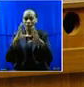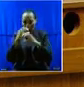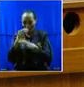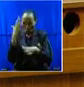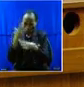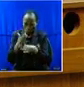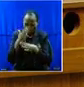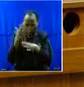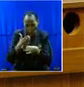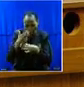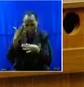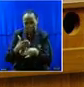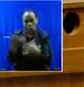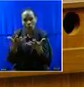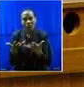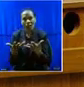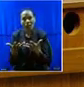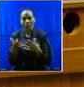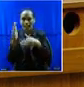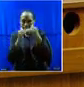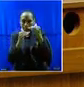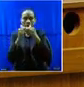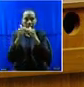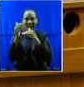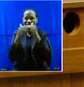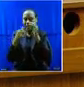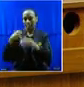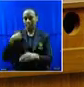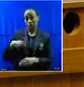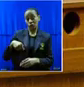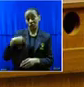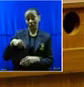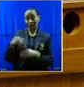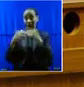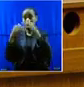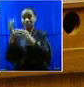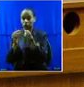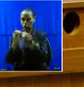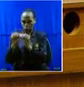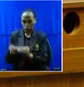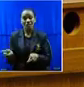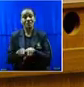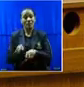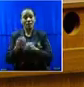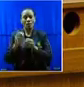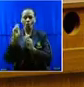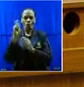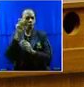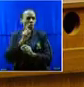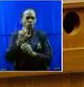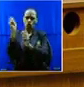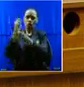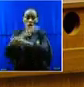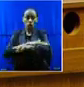labor-intensive maintenance and construction of municipal infrastructure as well as rural roads.